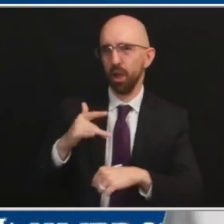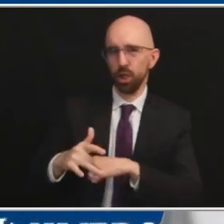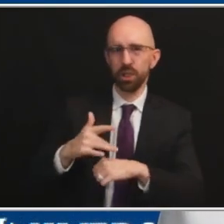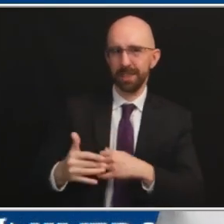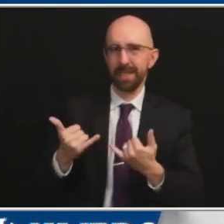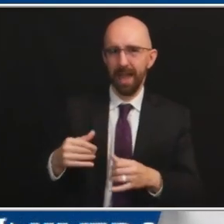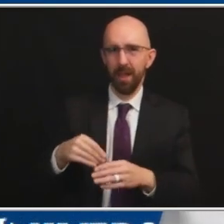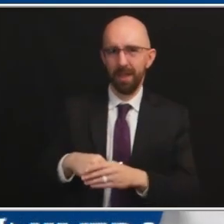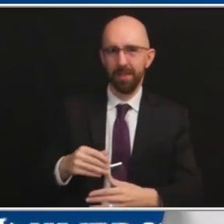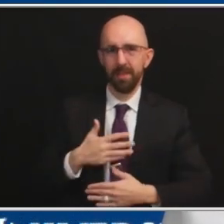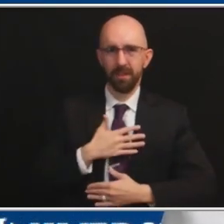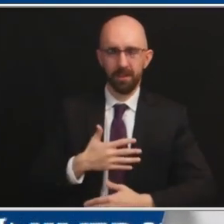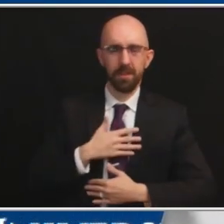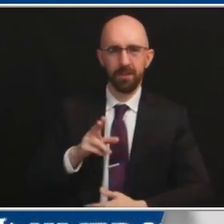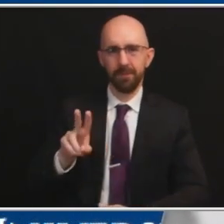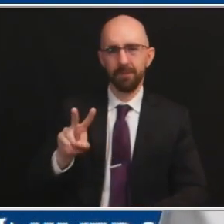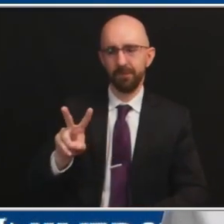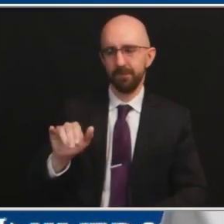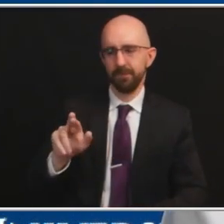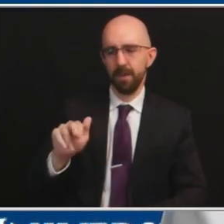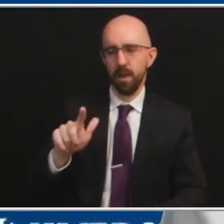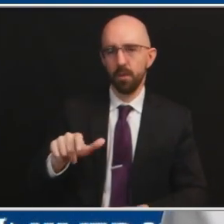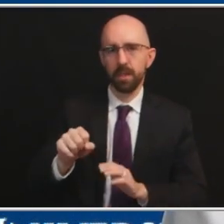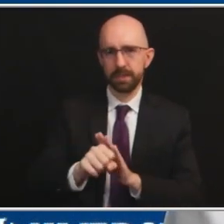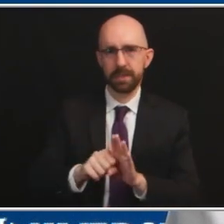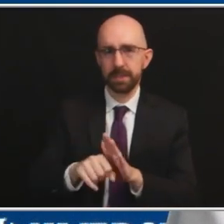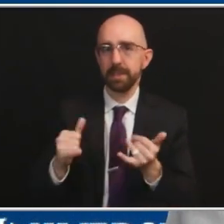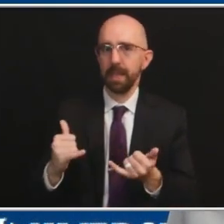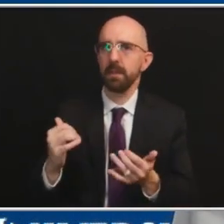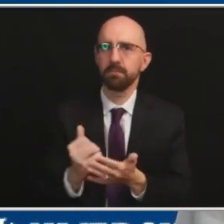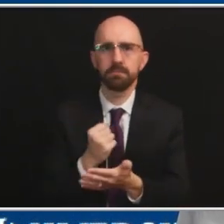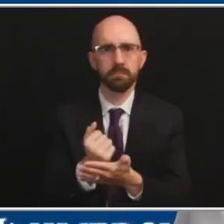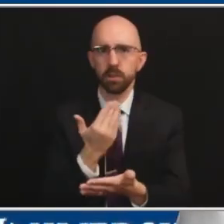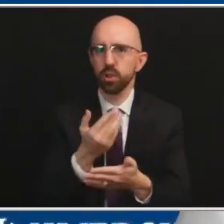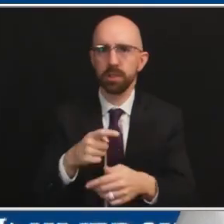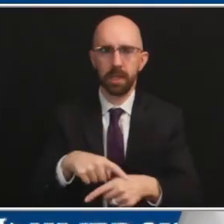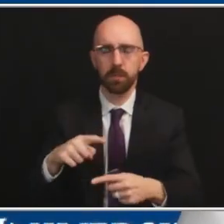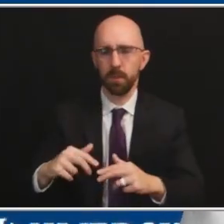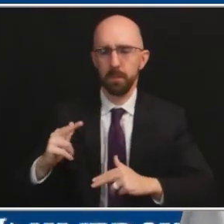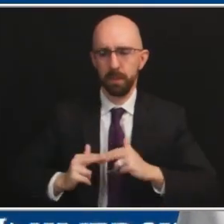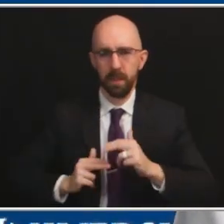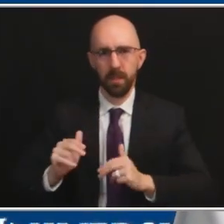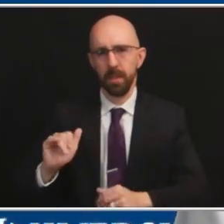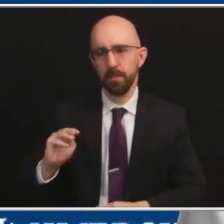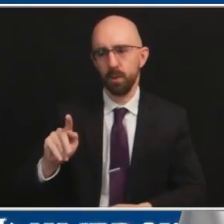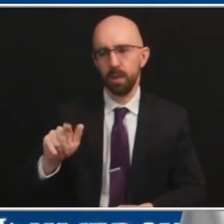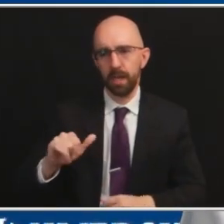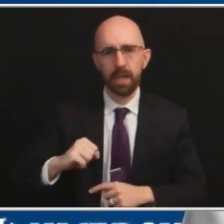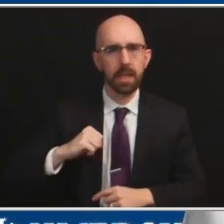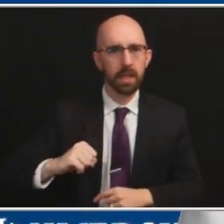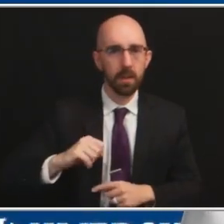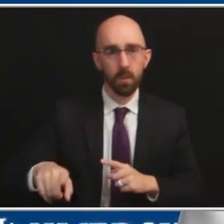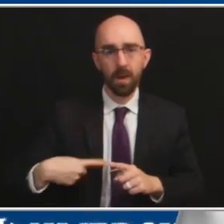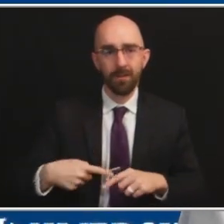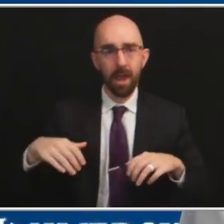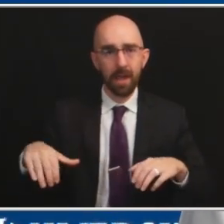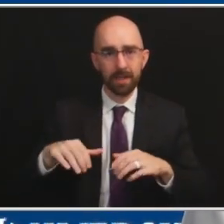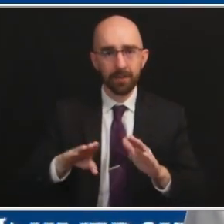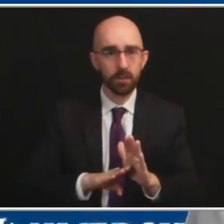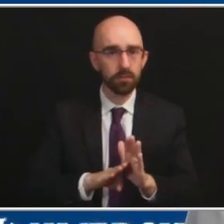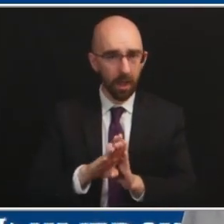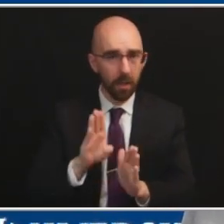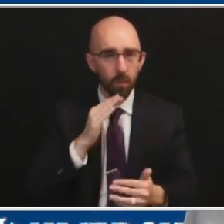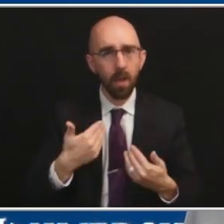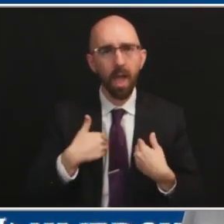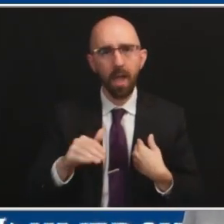viral season, now is a great time to get those vaccines to build up that immunity. So when activity does rise, you will have your immunity